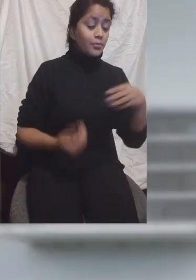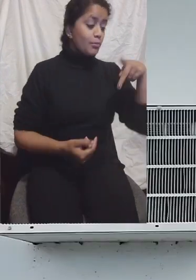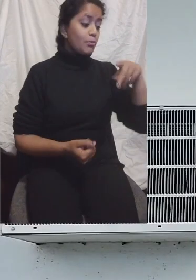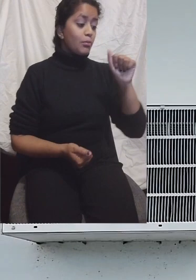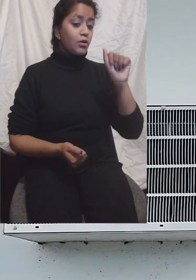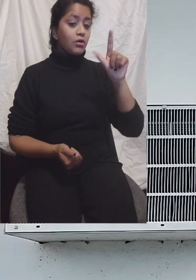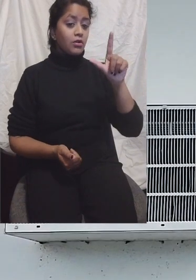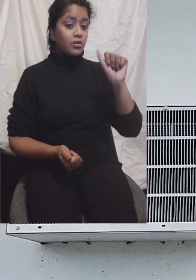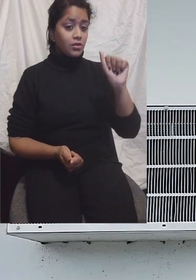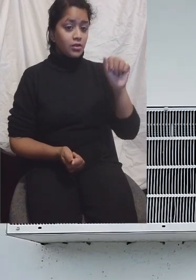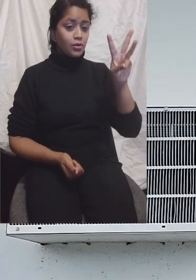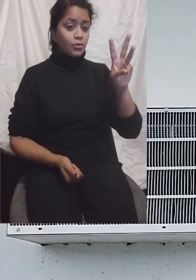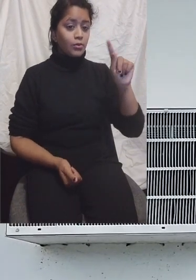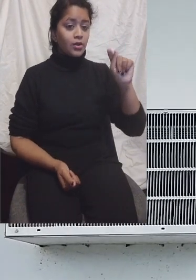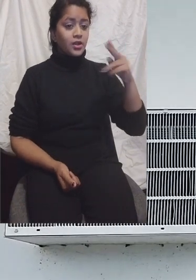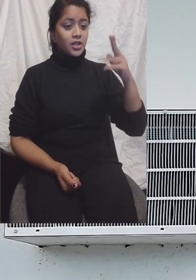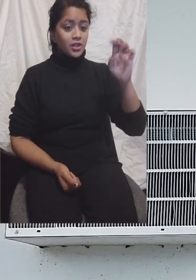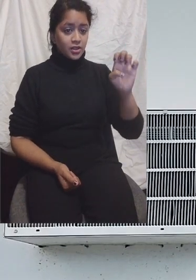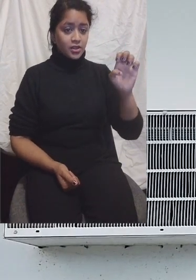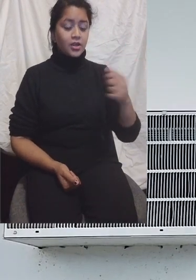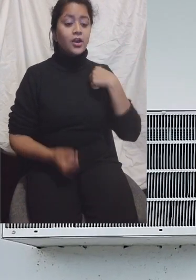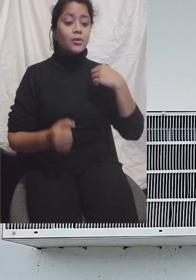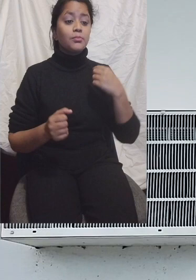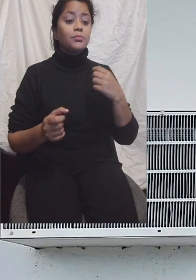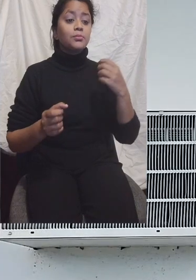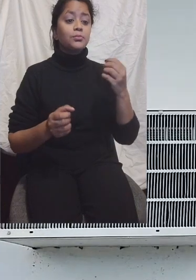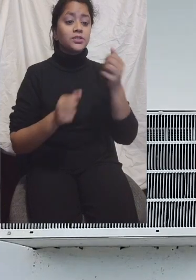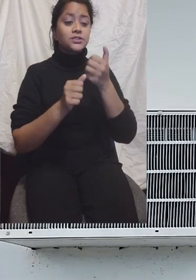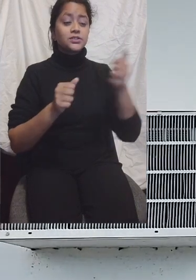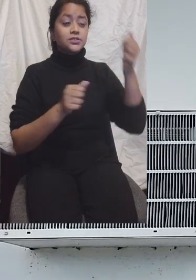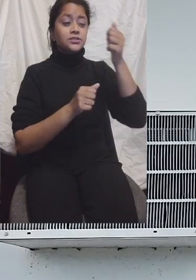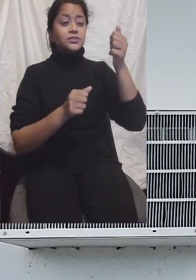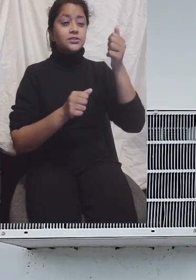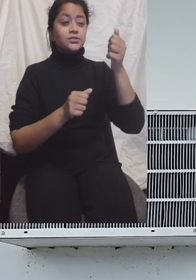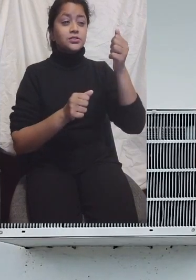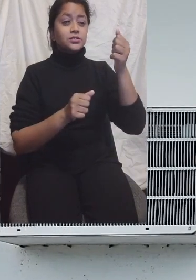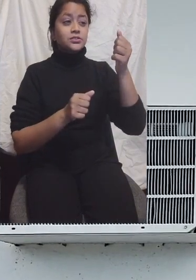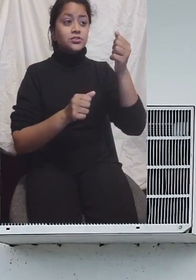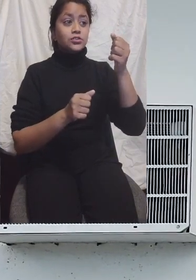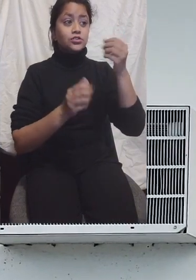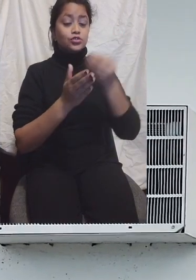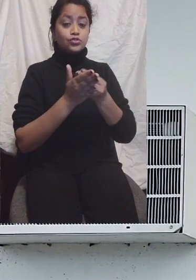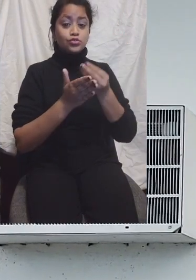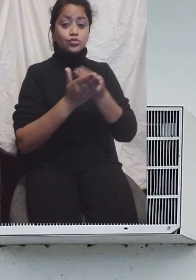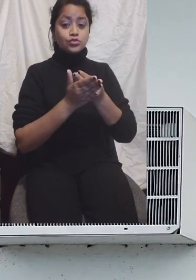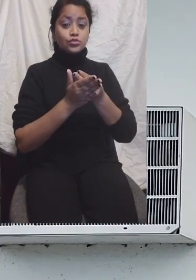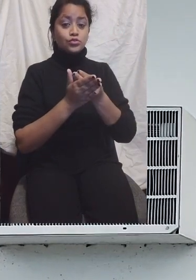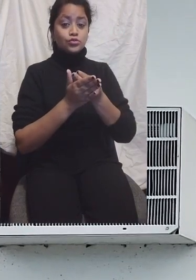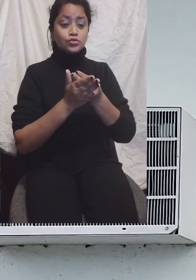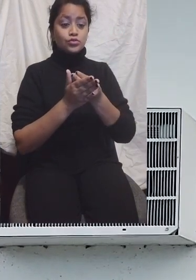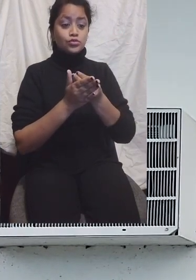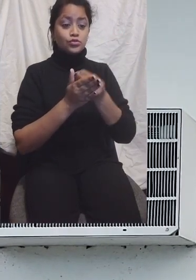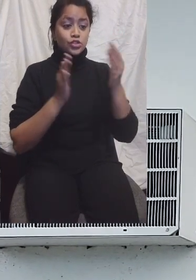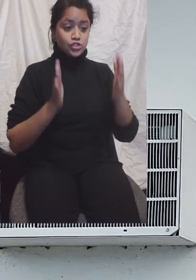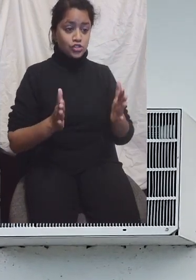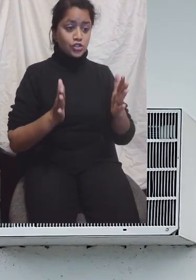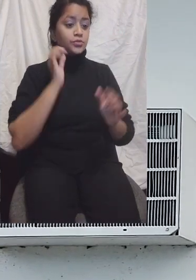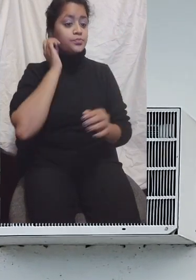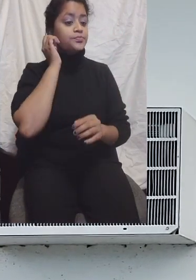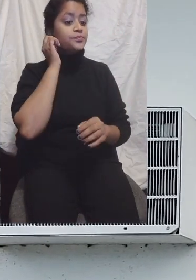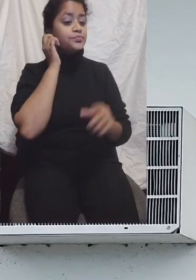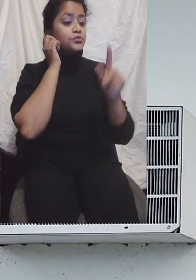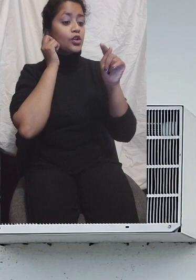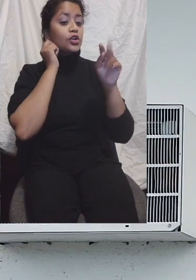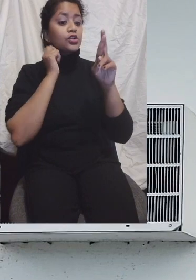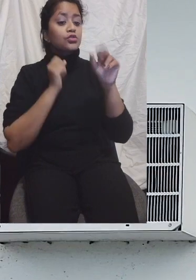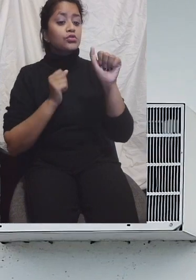Could you please tell me your name and your role at One Dog at a Time? I'm Paula Wythe and I'm the Secretary and Treasurer. So what's the history